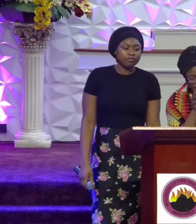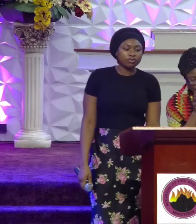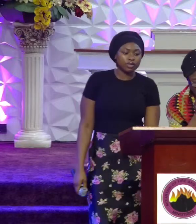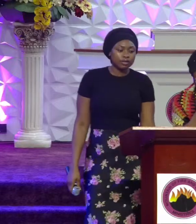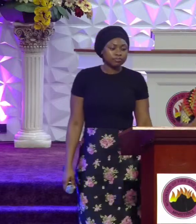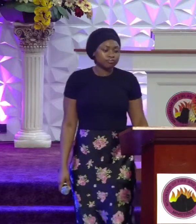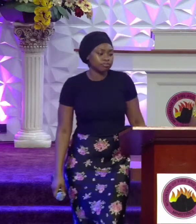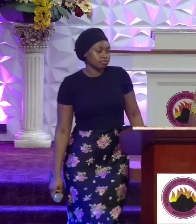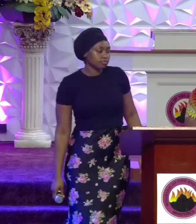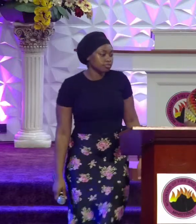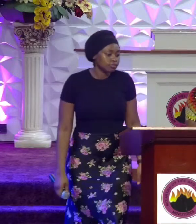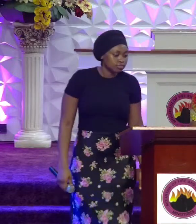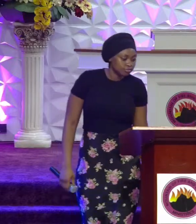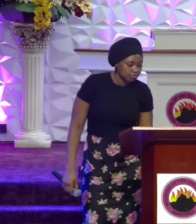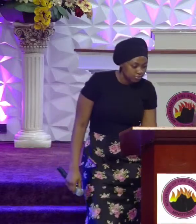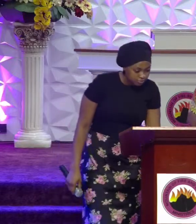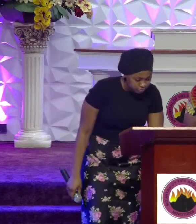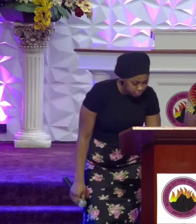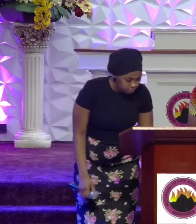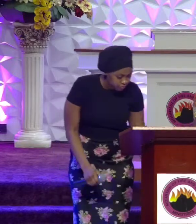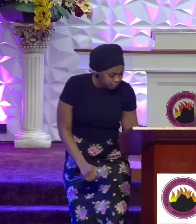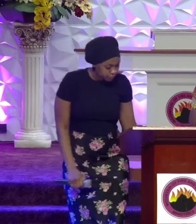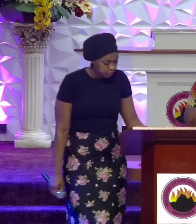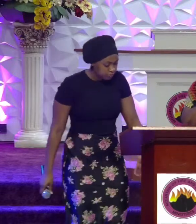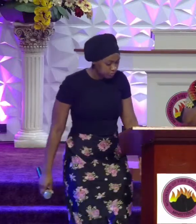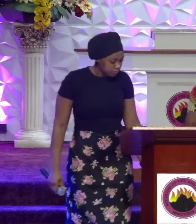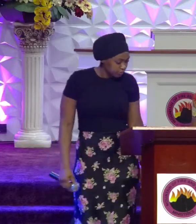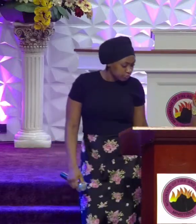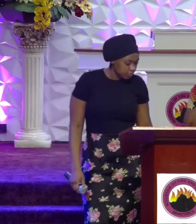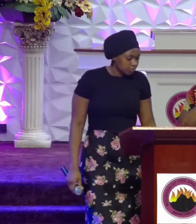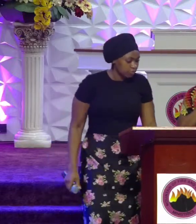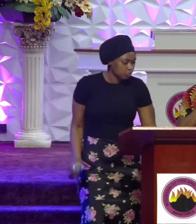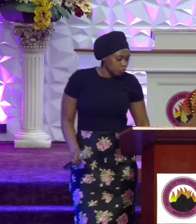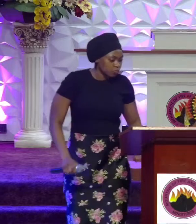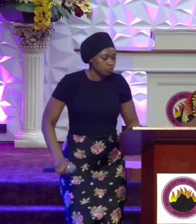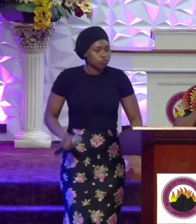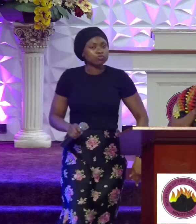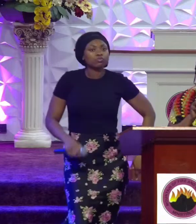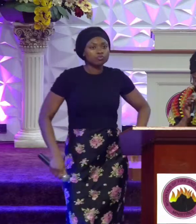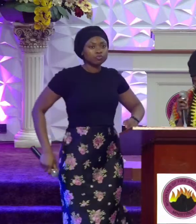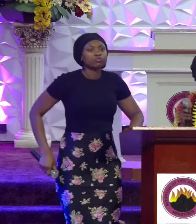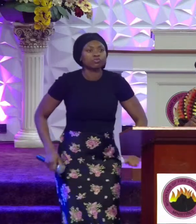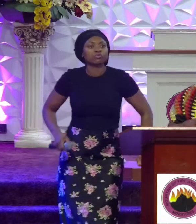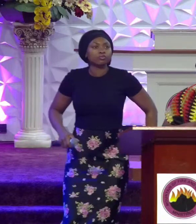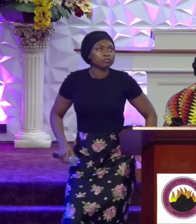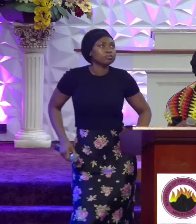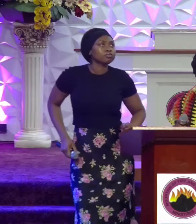Ah, heaven came down and glory filled my soul.